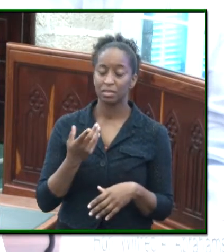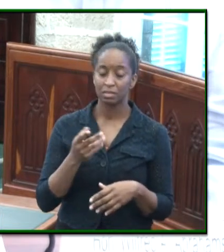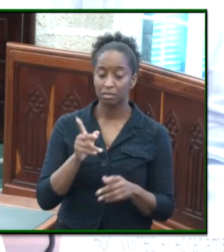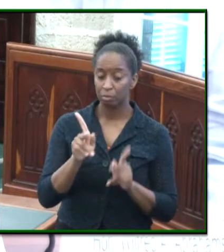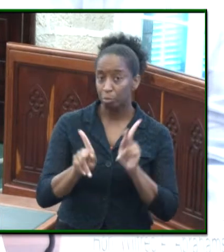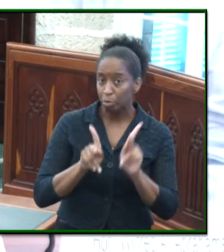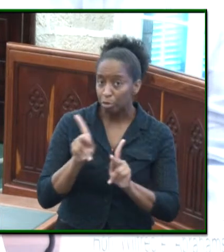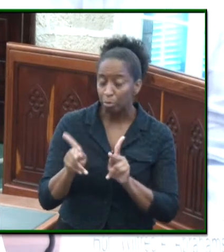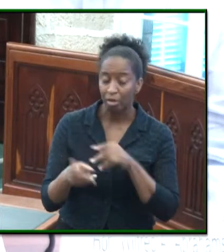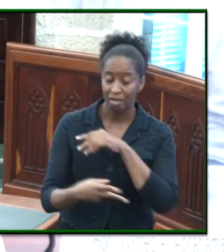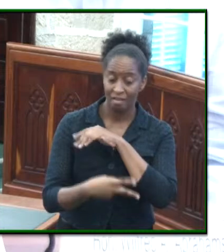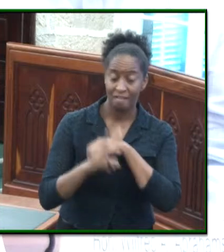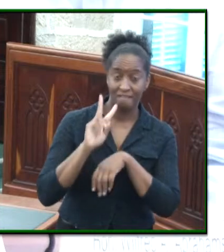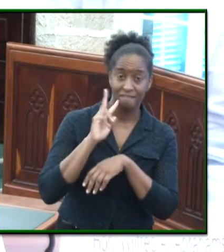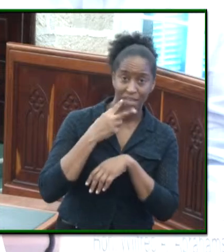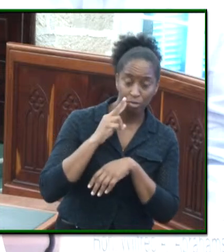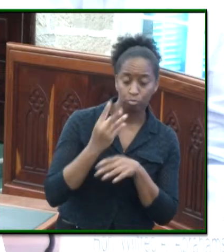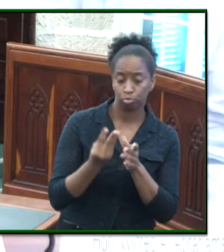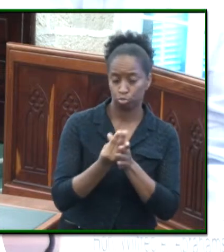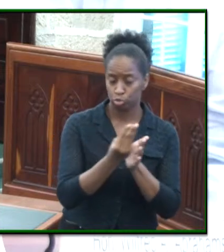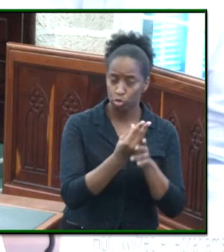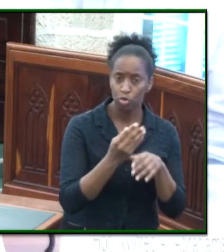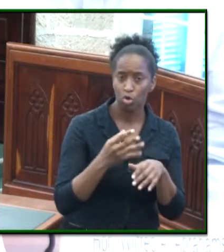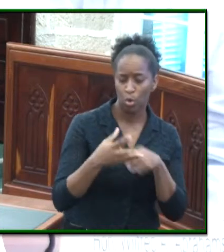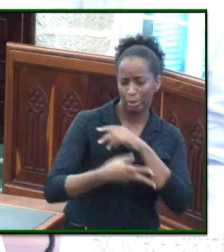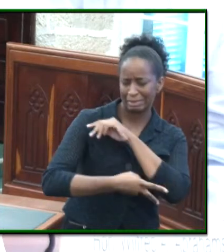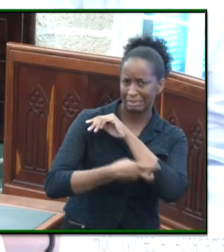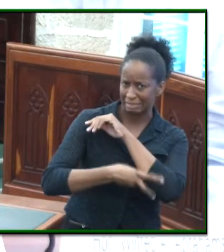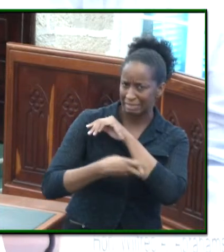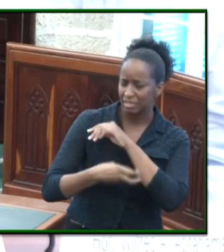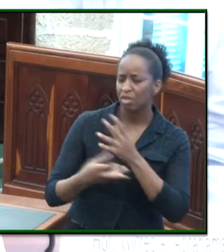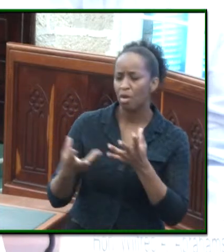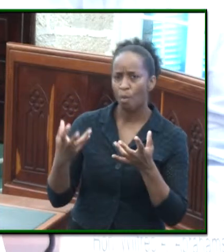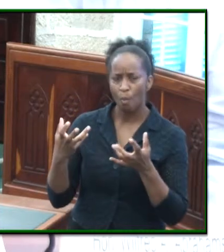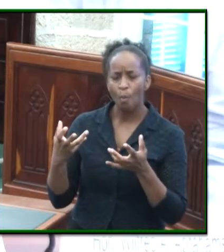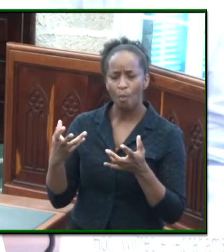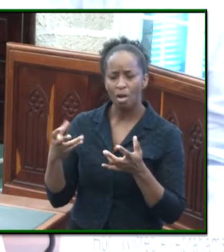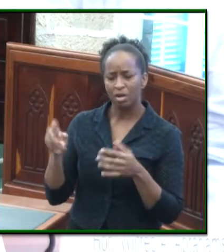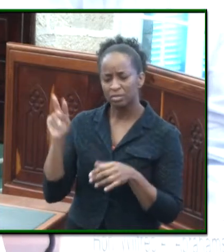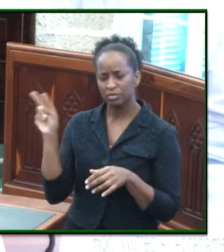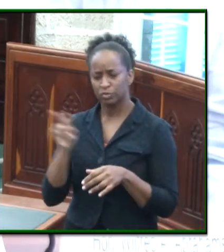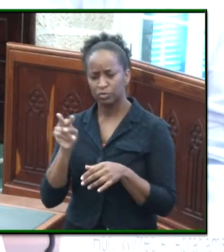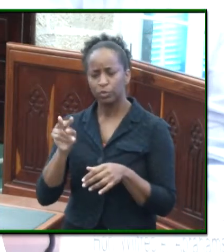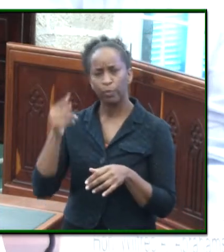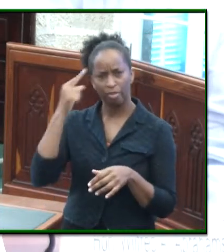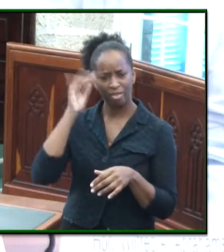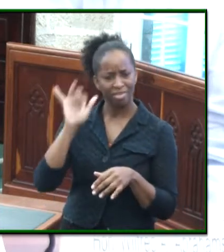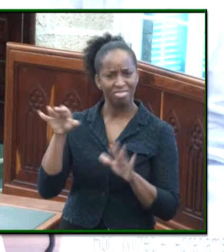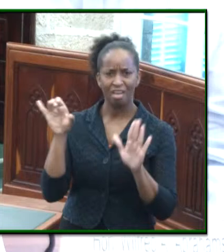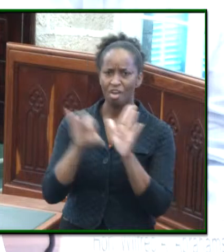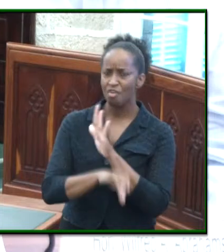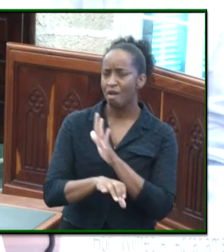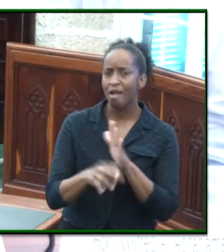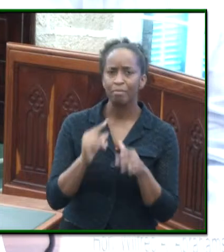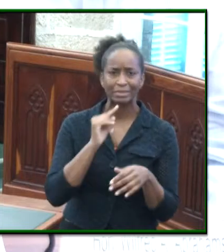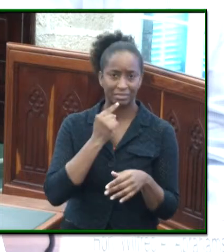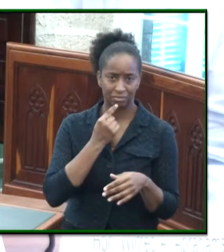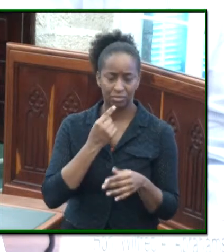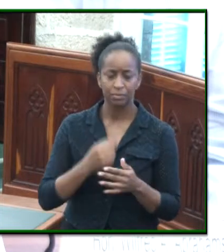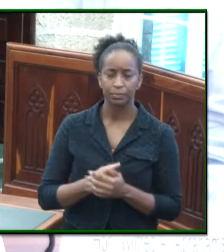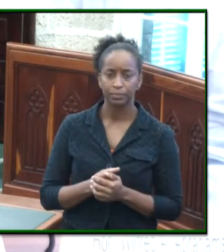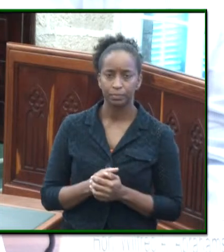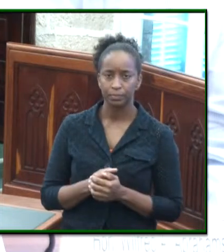Service, and to refer to the Act, the Protection of Agricultural Products